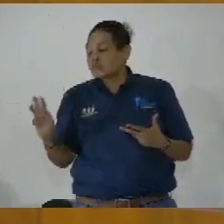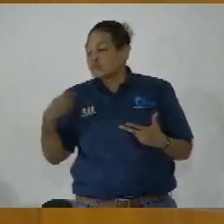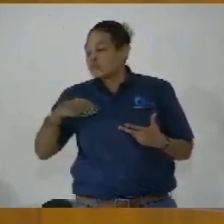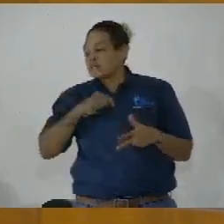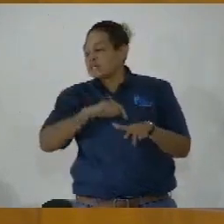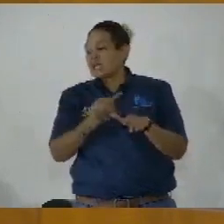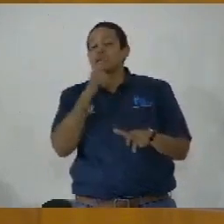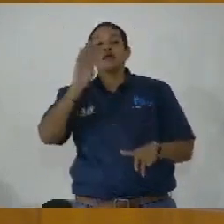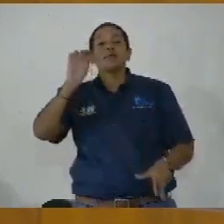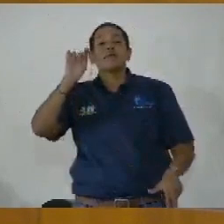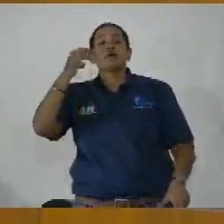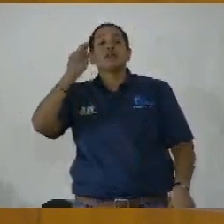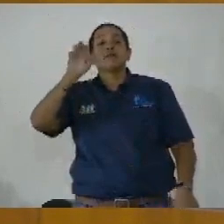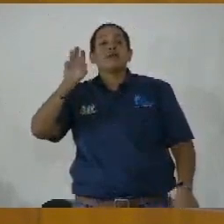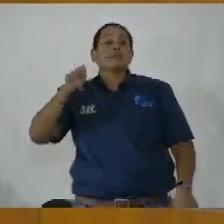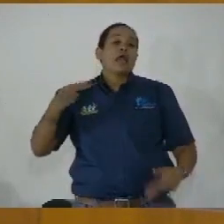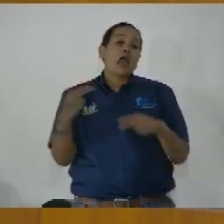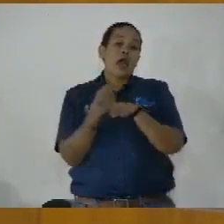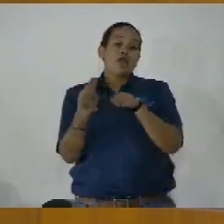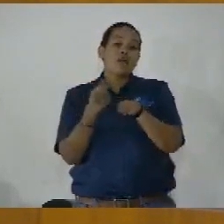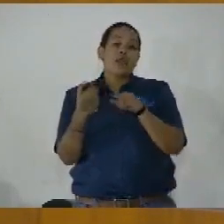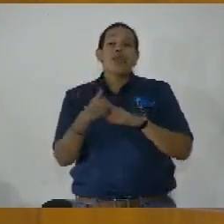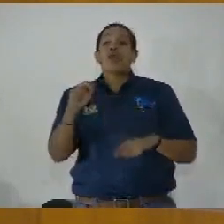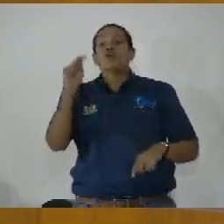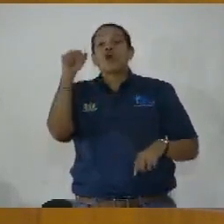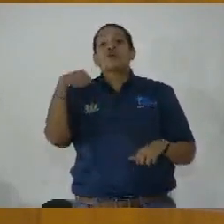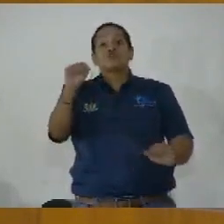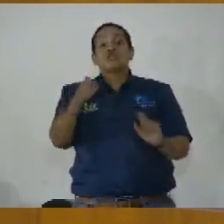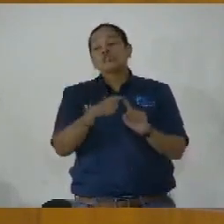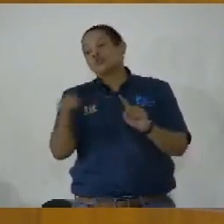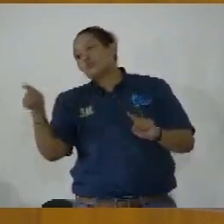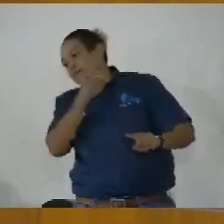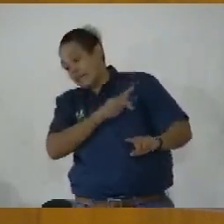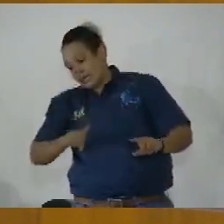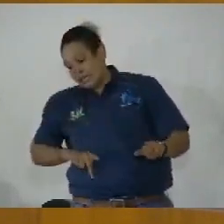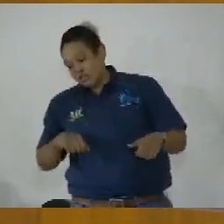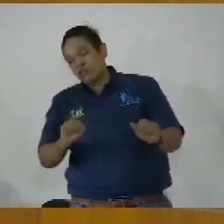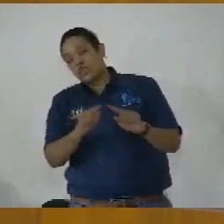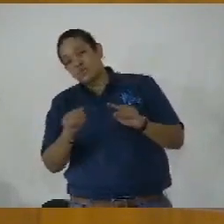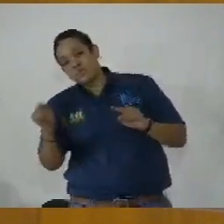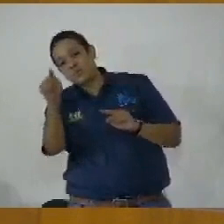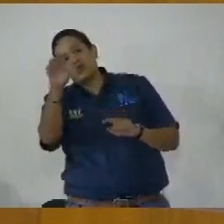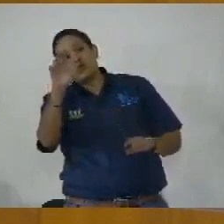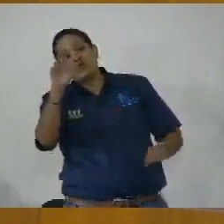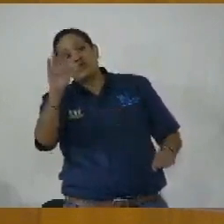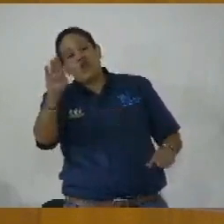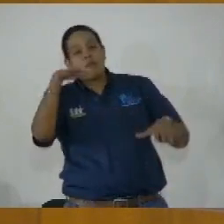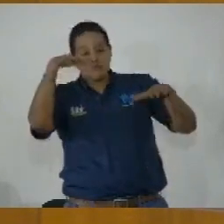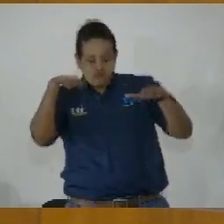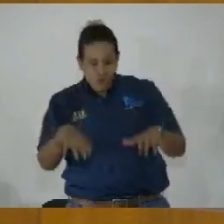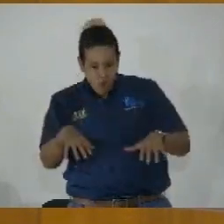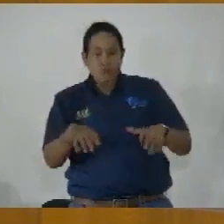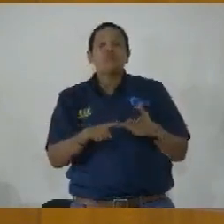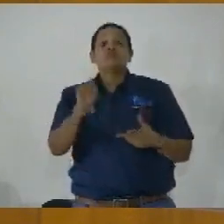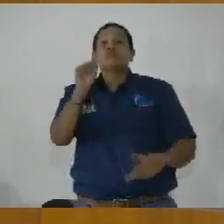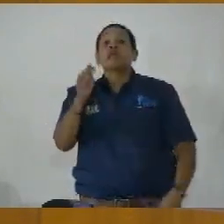starting Bustamante Highway, North Street from King Street to Crab Ground. In